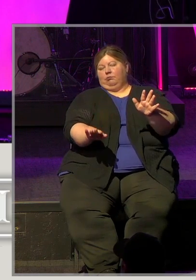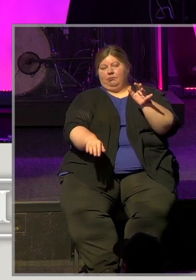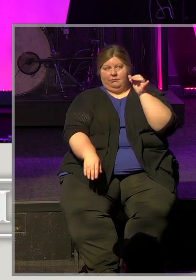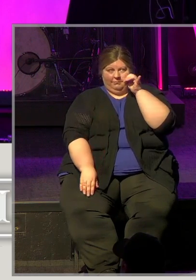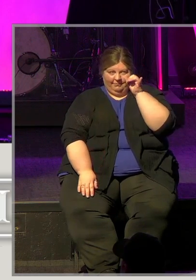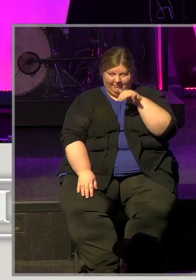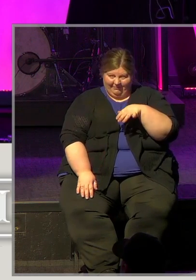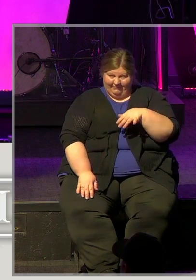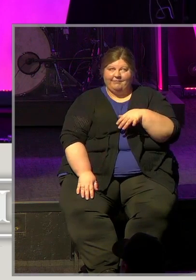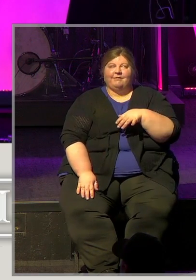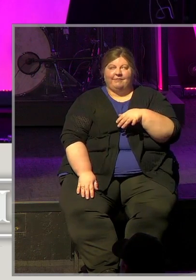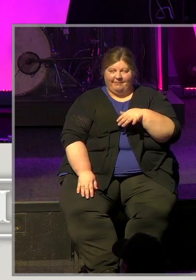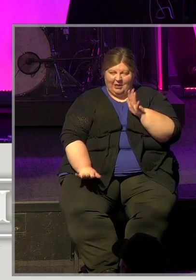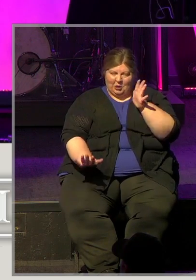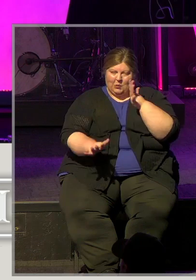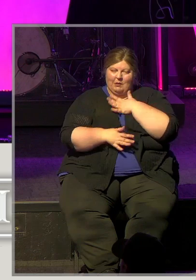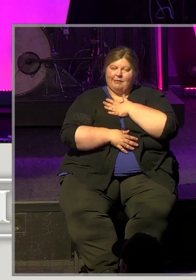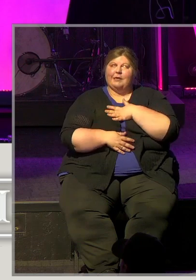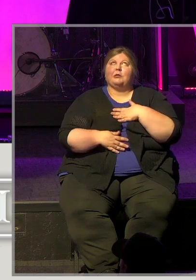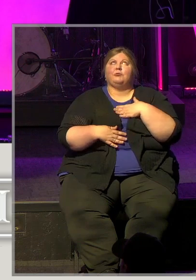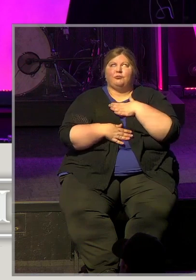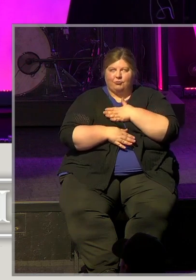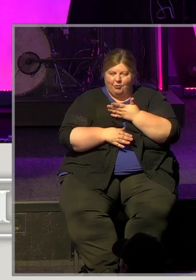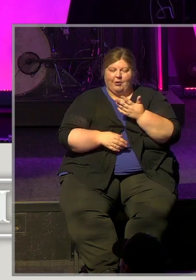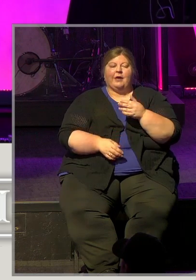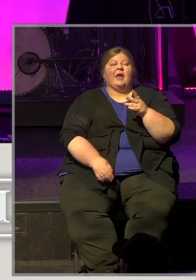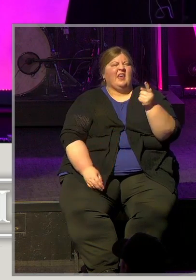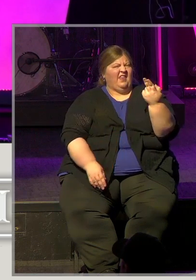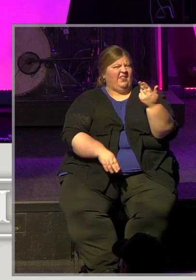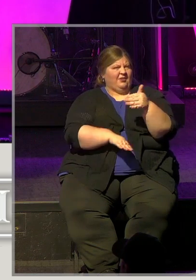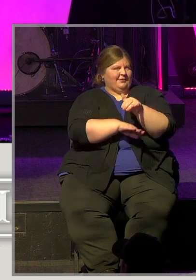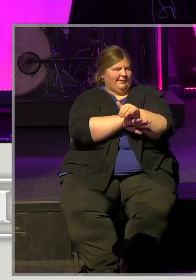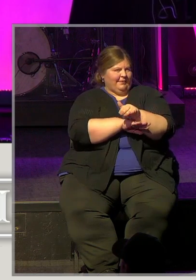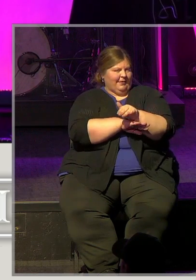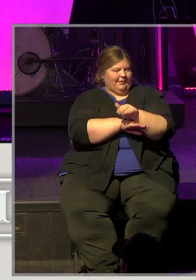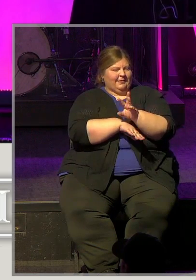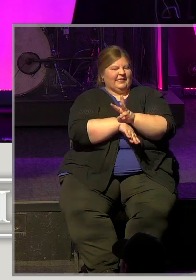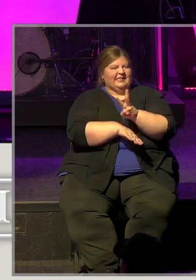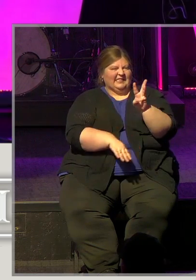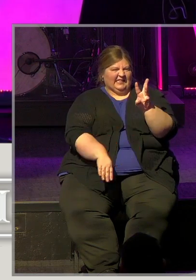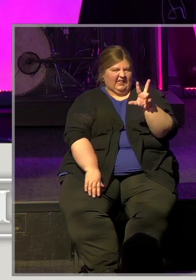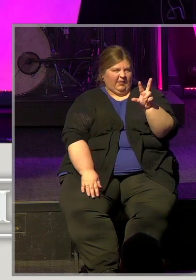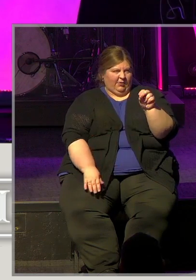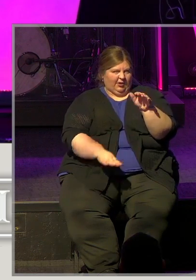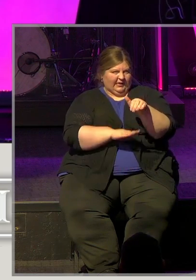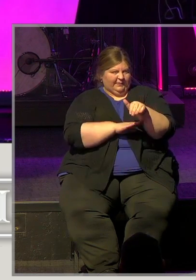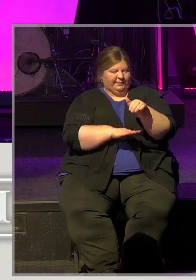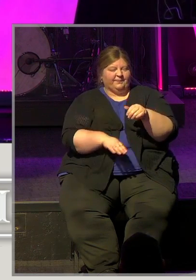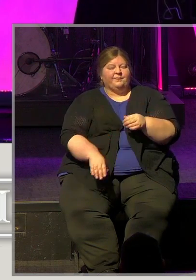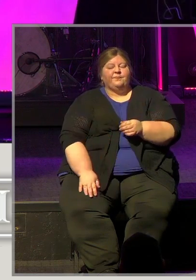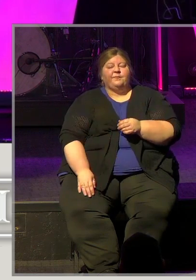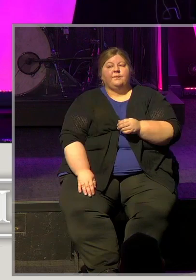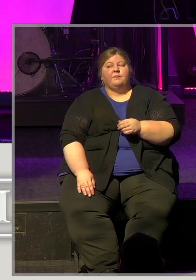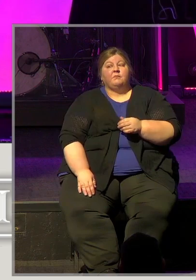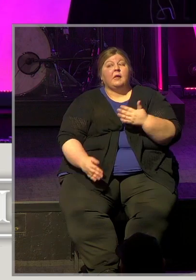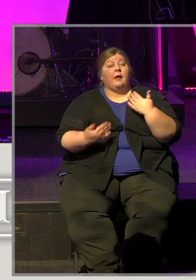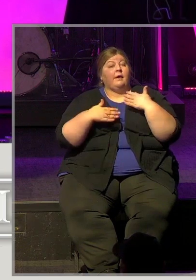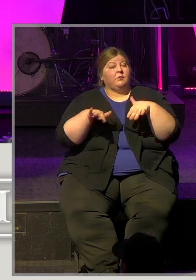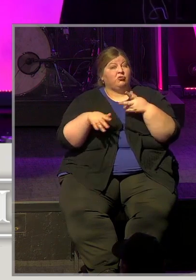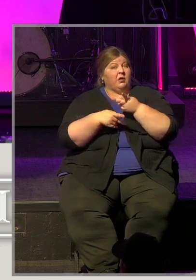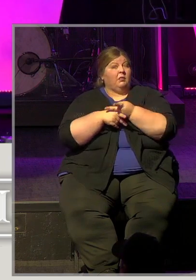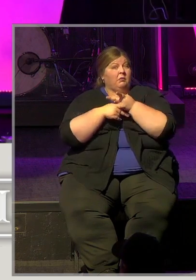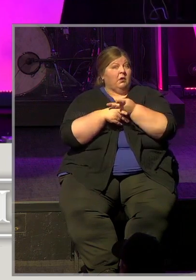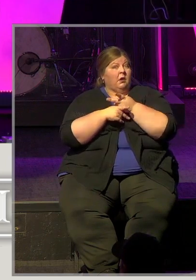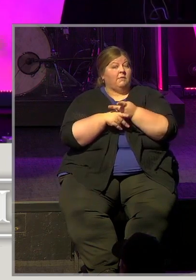it, then you're going to love this. And it's just on a Thursday night. It's at 6:30, and there's childcare provided